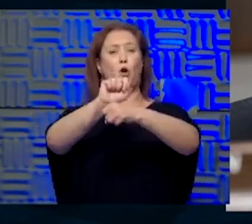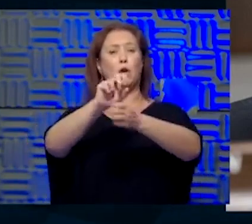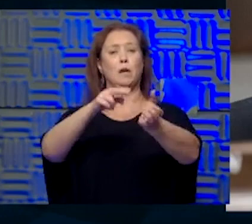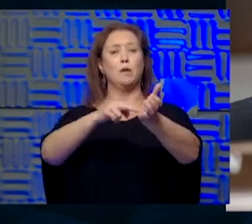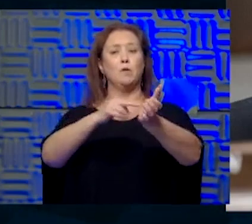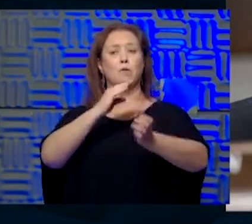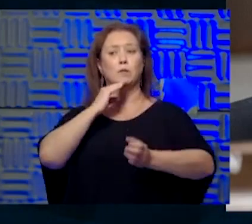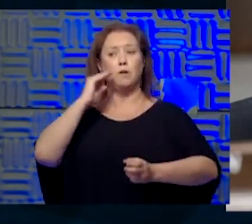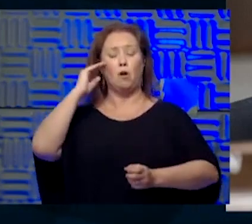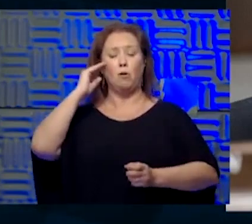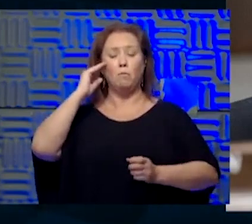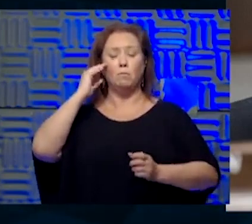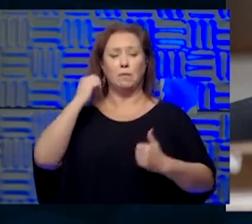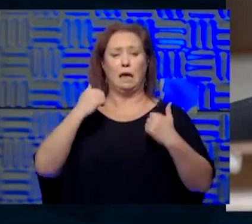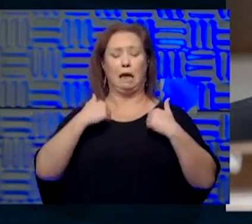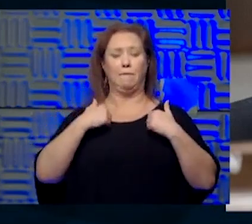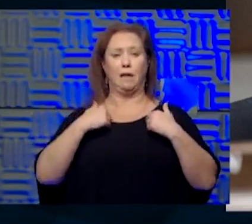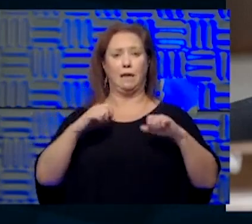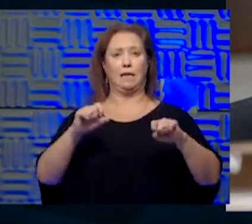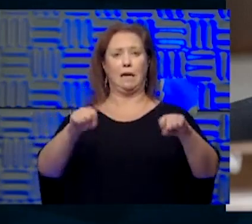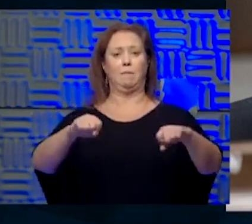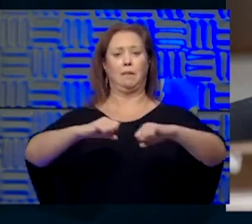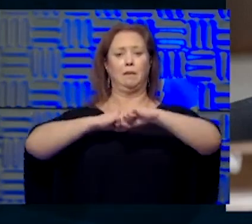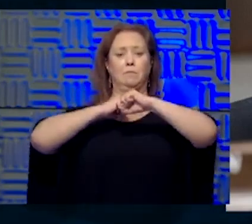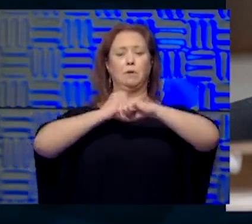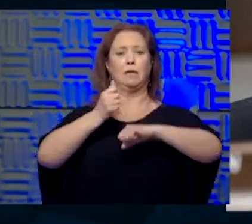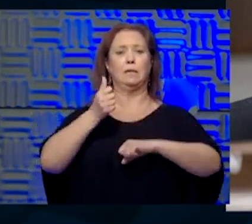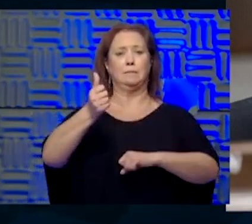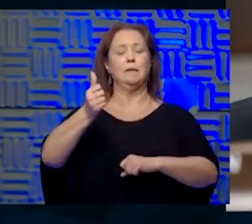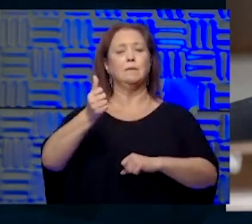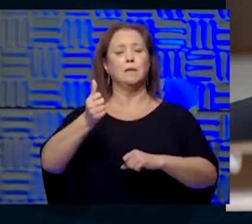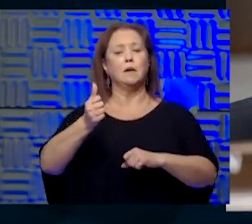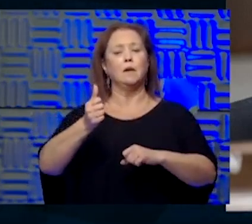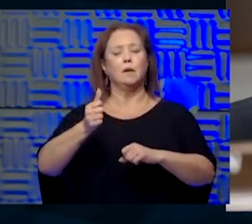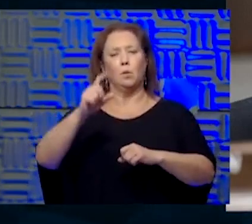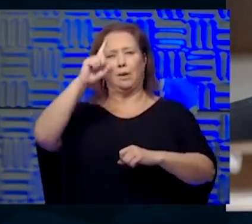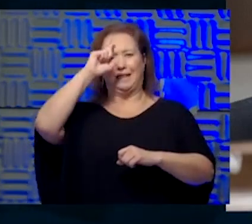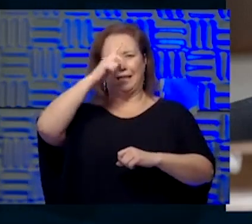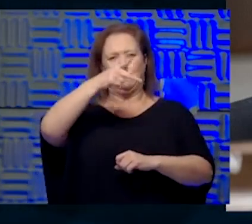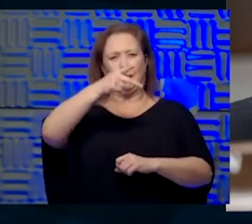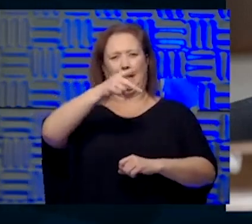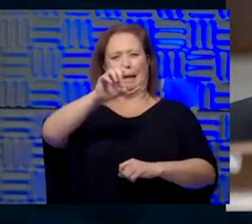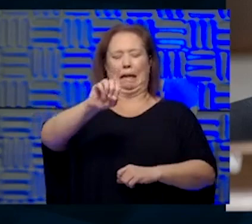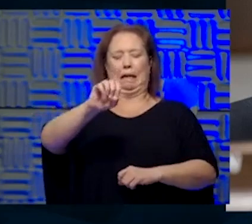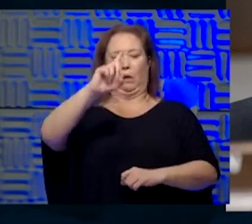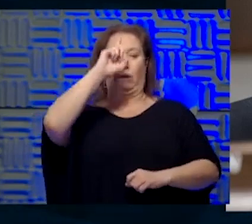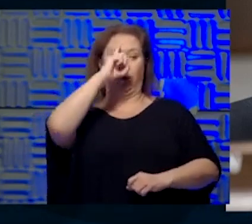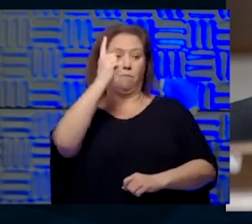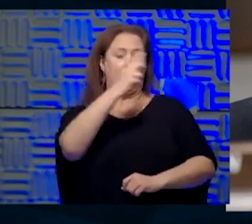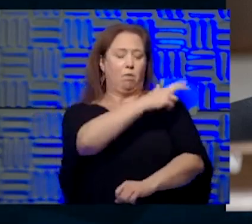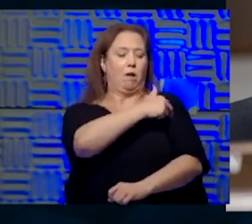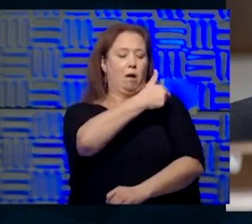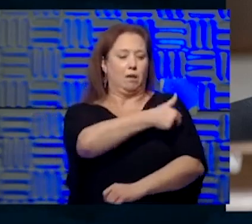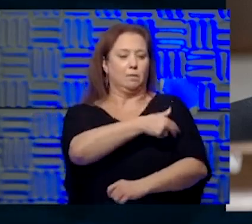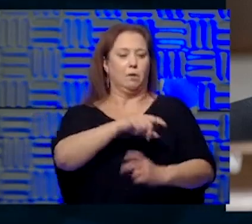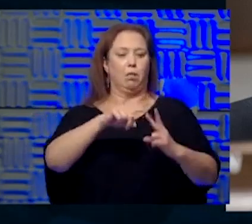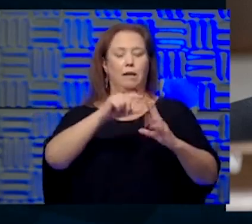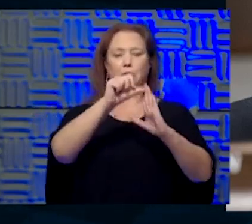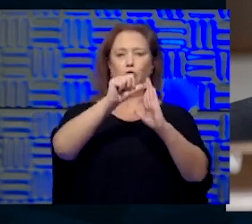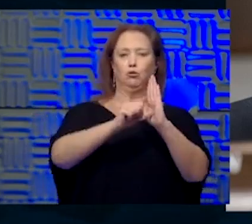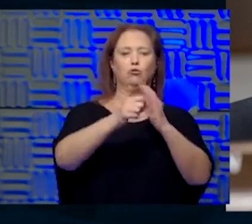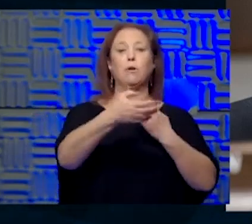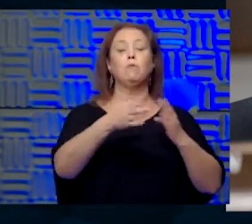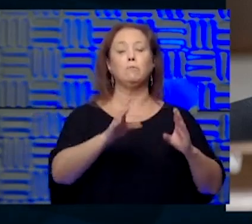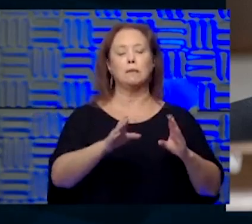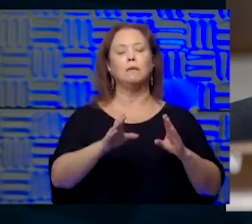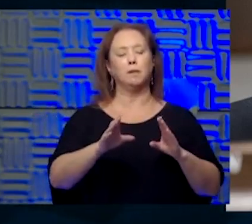have that capability to protect themselves. We often think of PPE and we think of hospitals and surgery rooms, but this